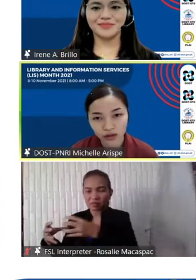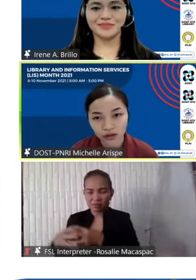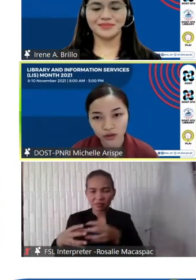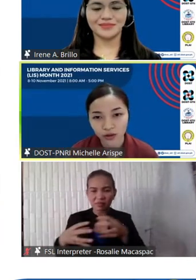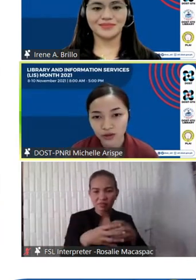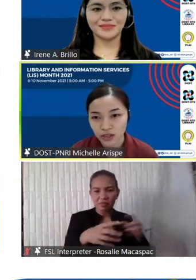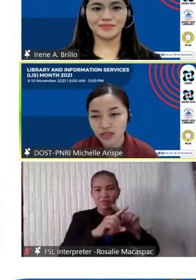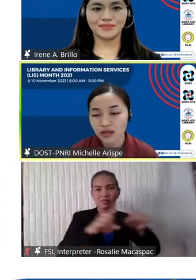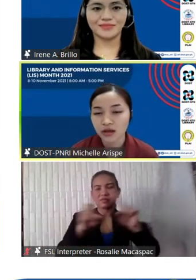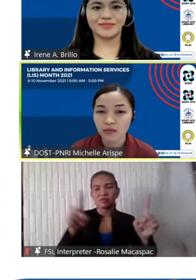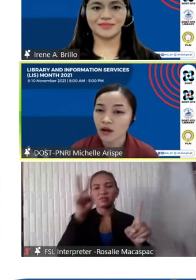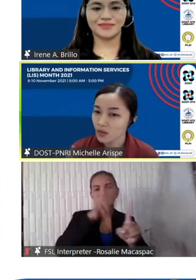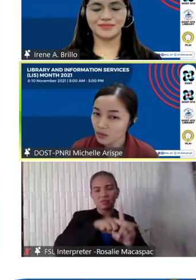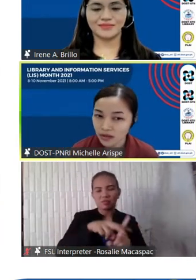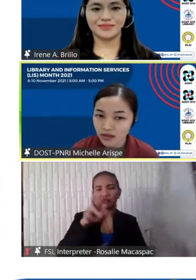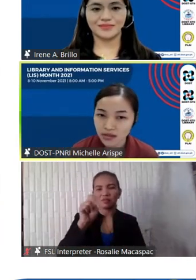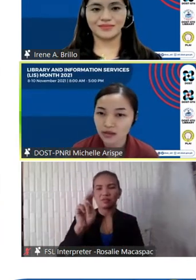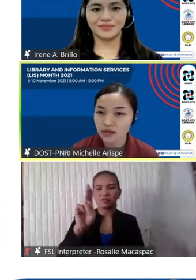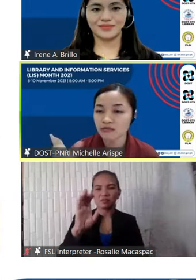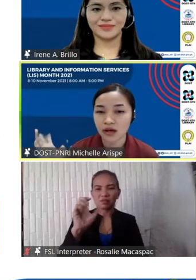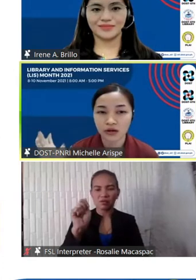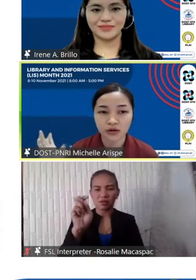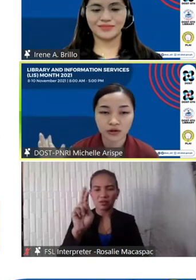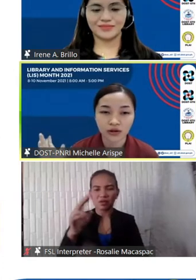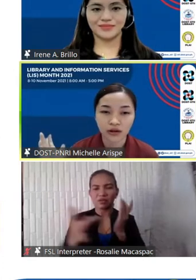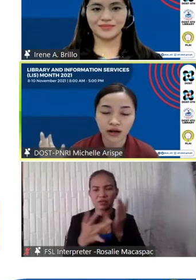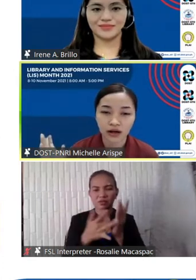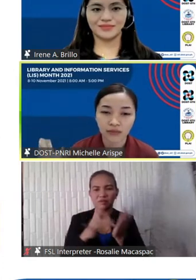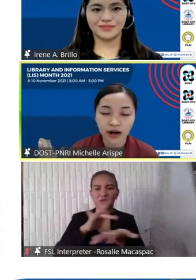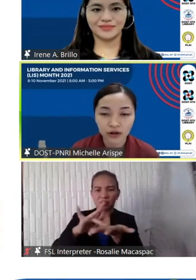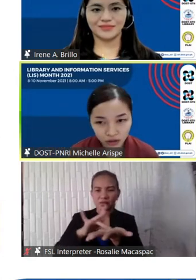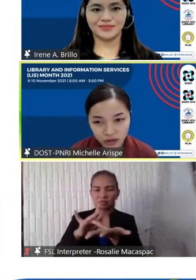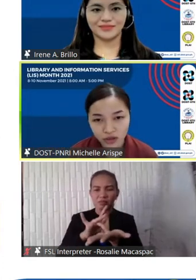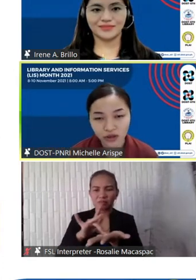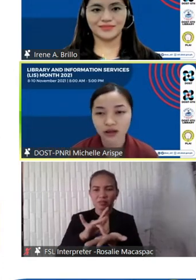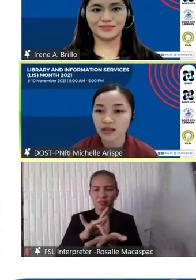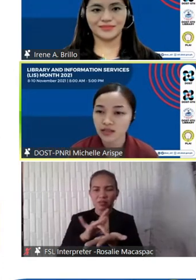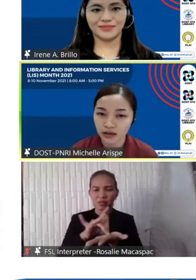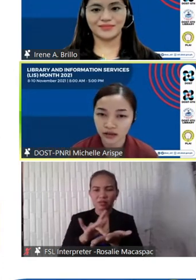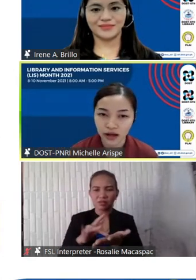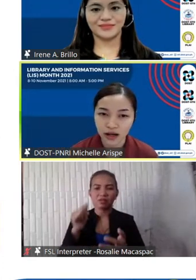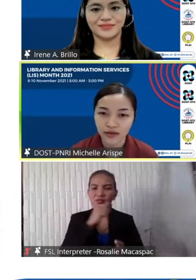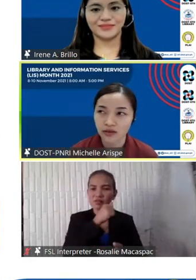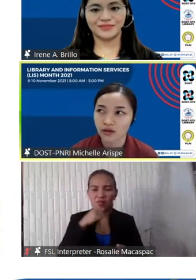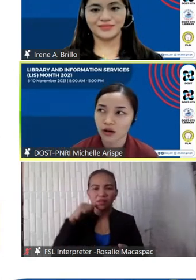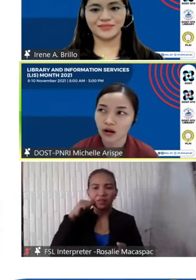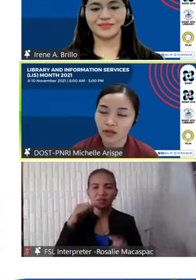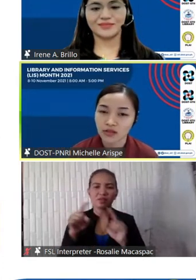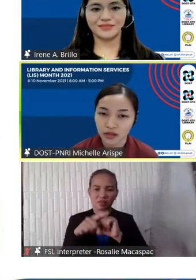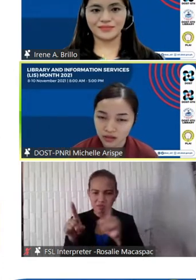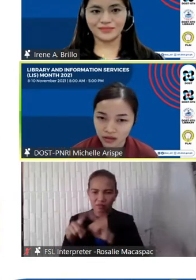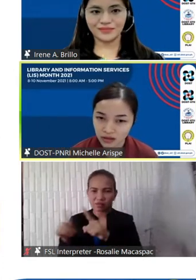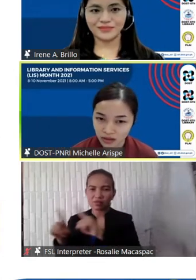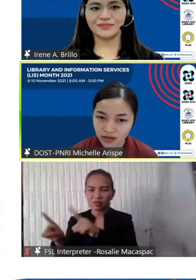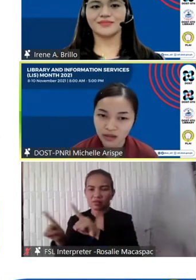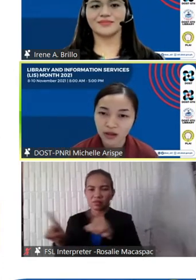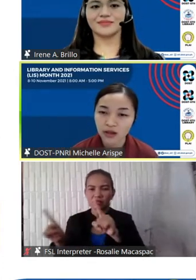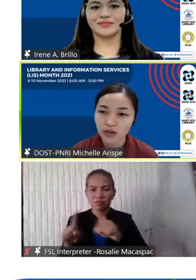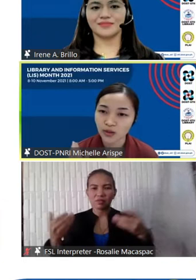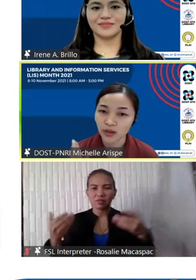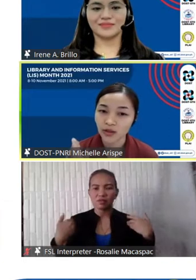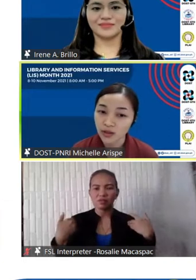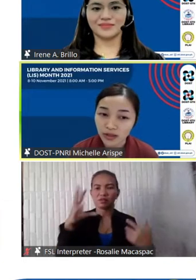of nuclear technologies. Merong medicine, merong agriculture, etc. I think there are about 6